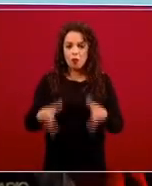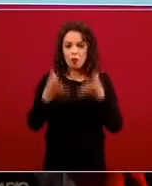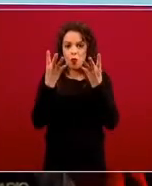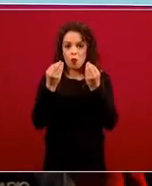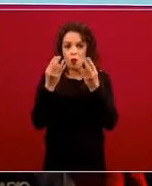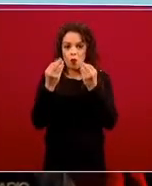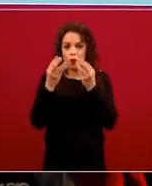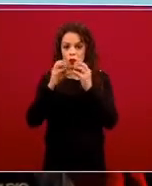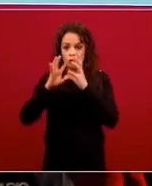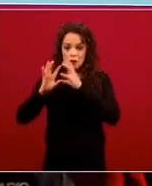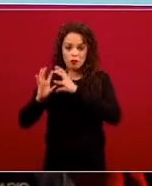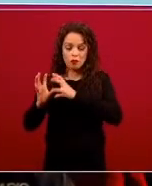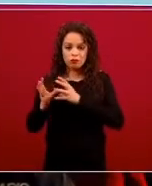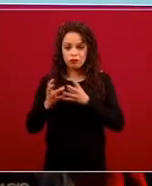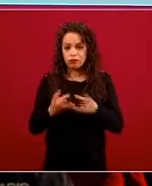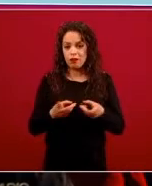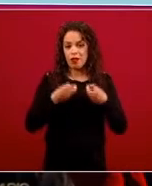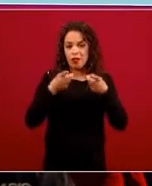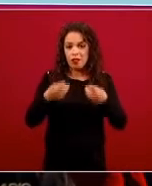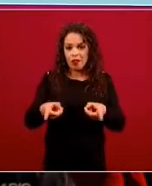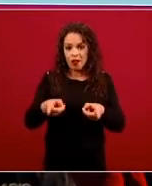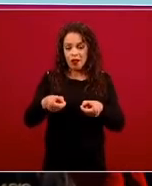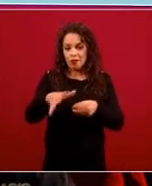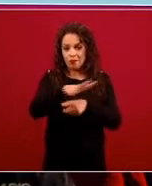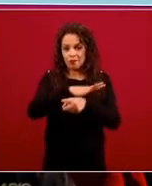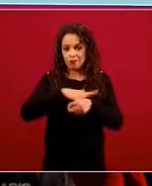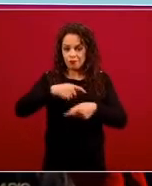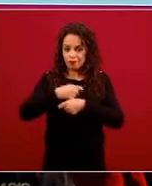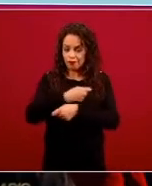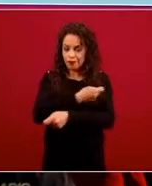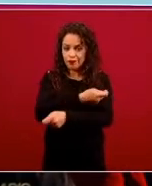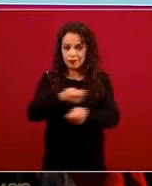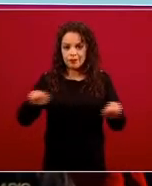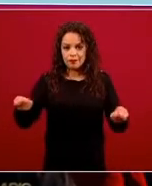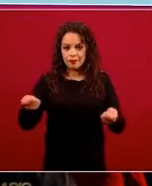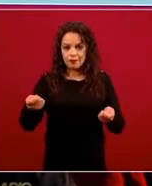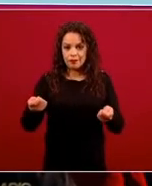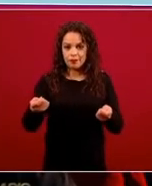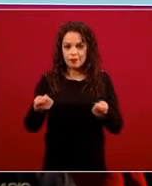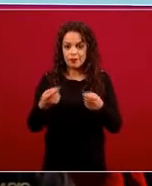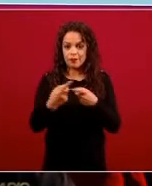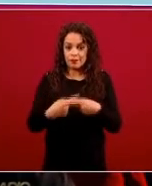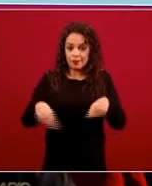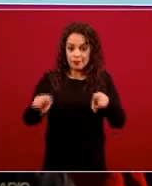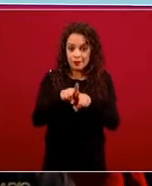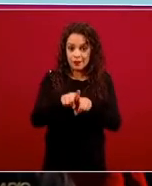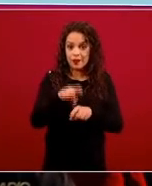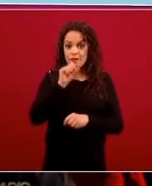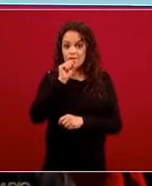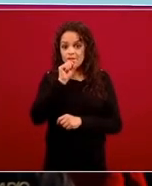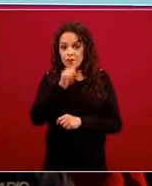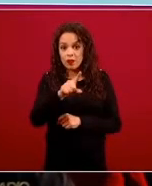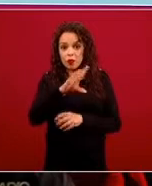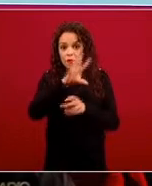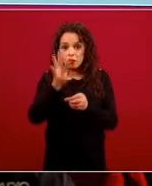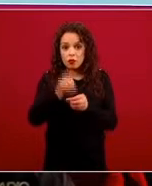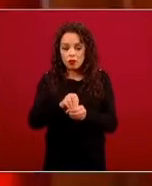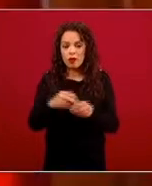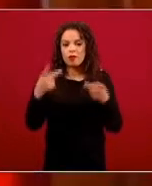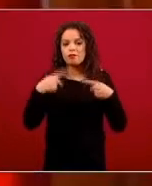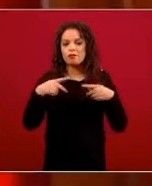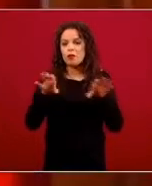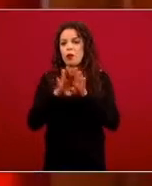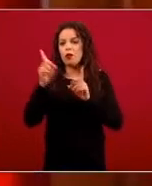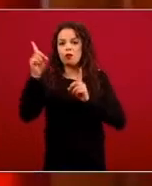much information that people are giving us that we don't know how to choose what is the best information or